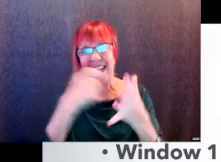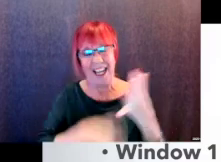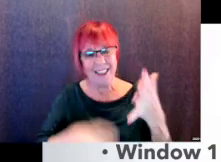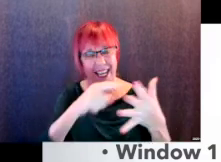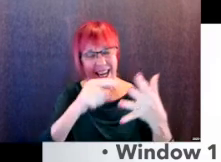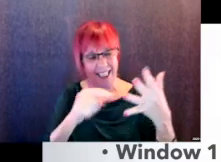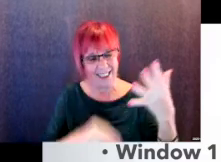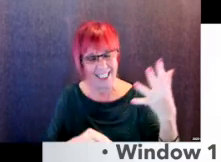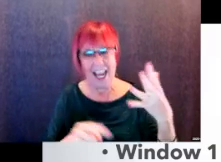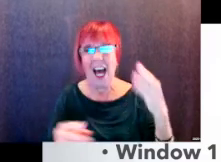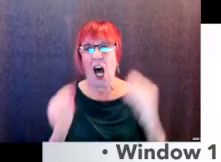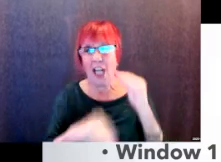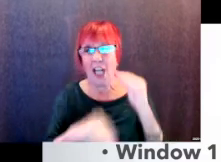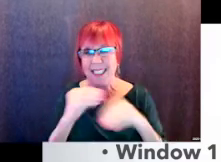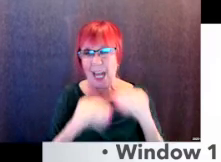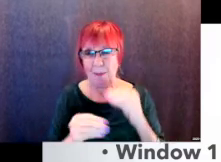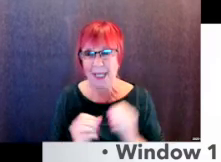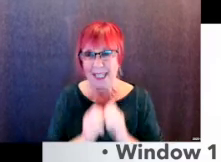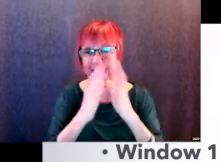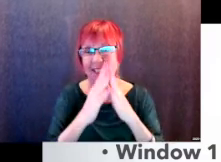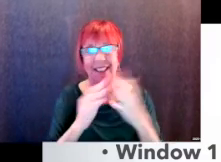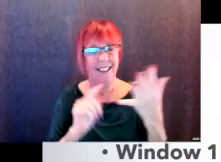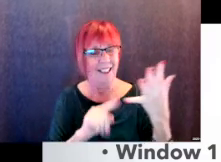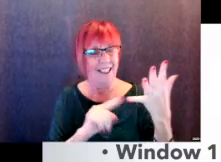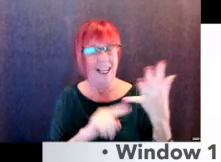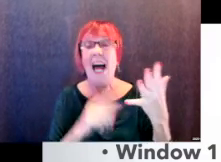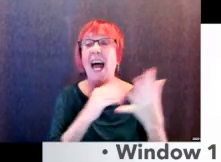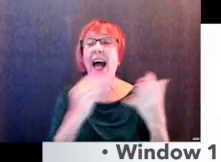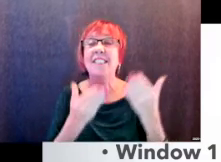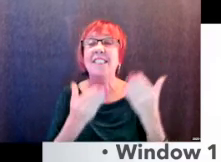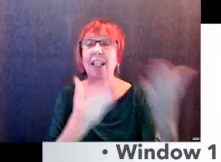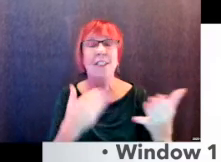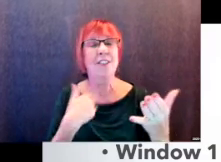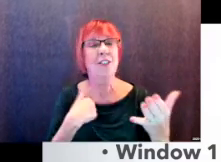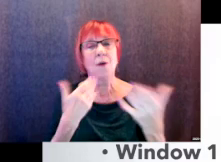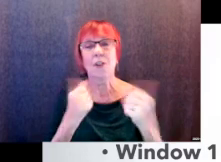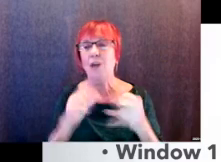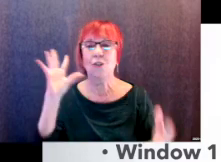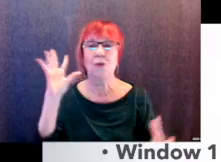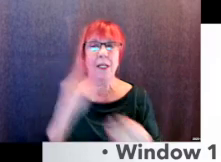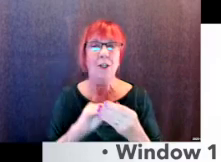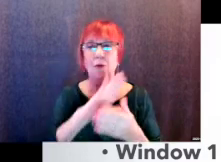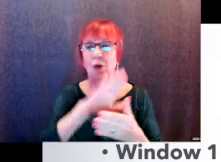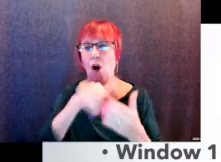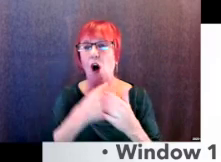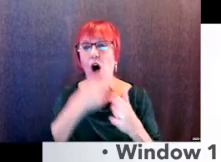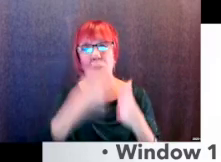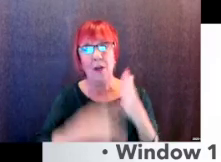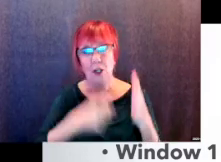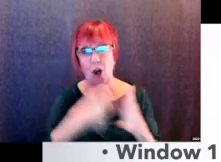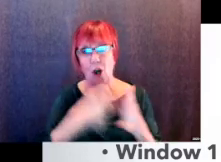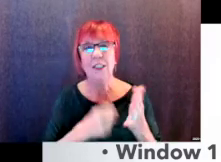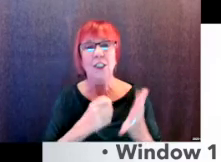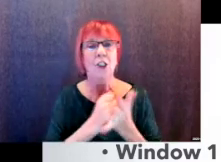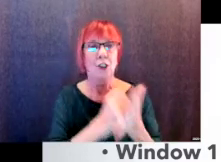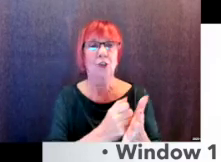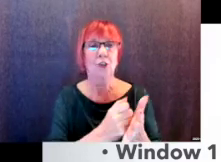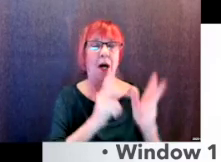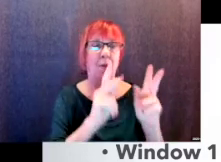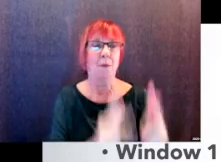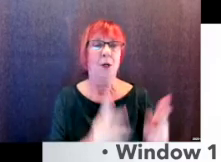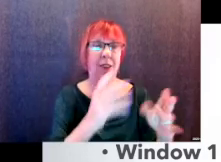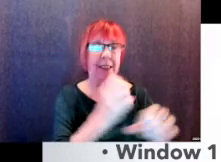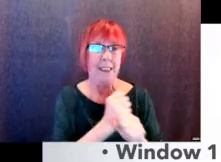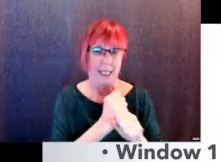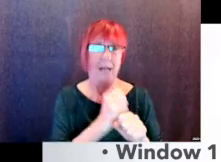all the information that you would need to apply or find out more about eligibility. It's all available there. And for anyone who hasn't already